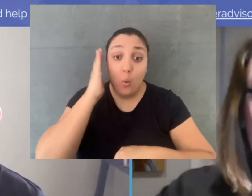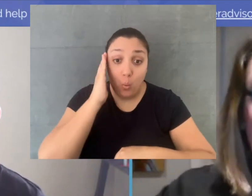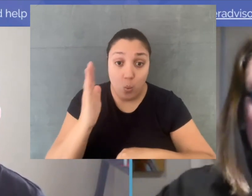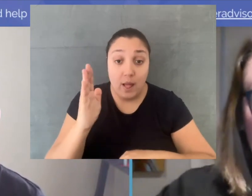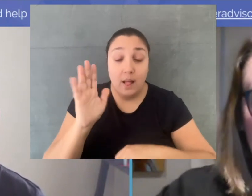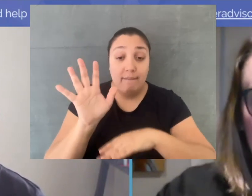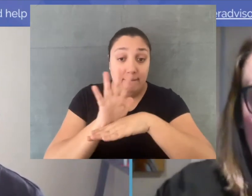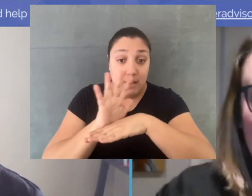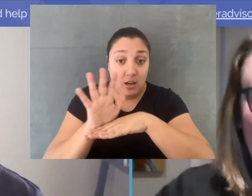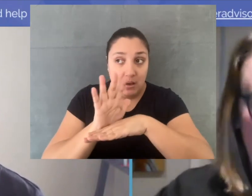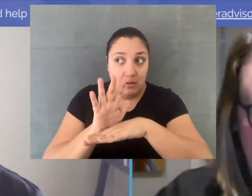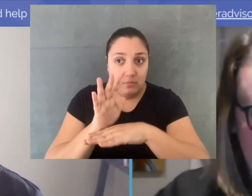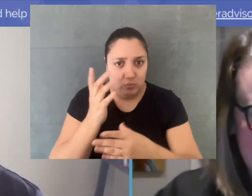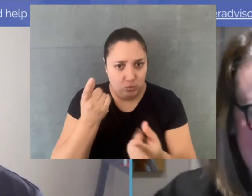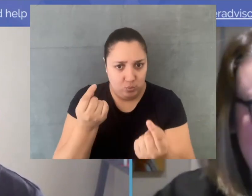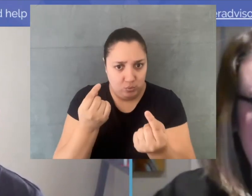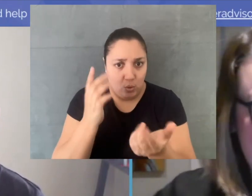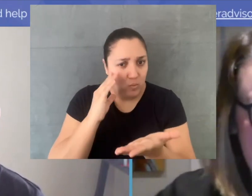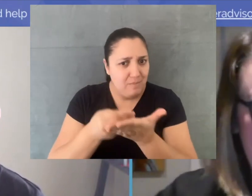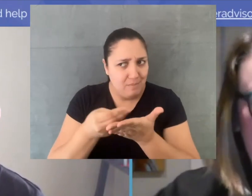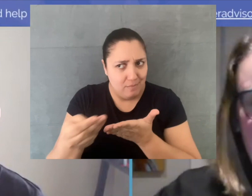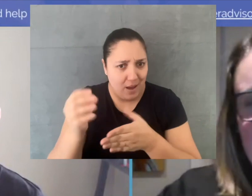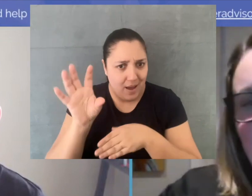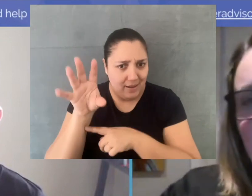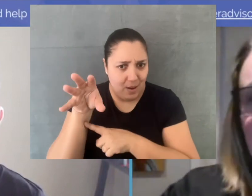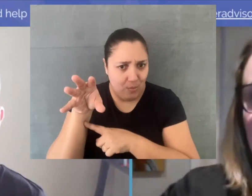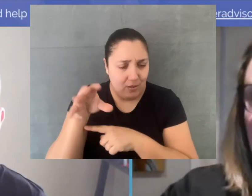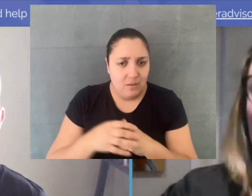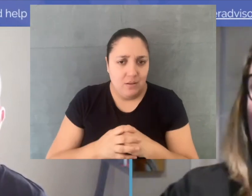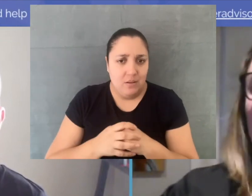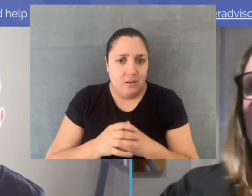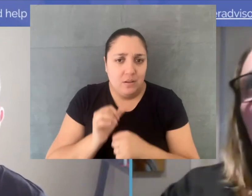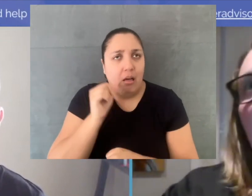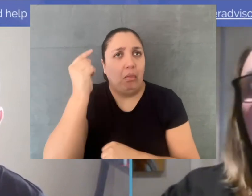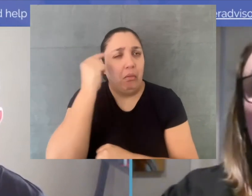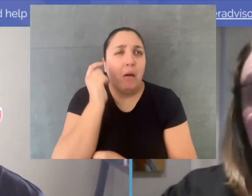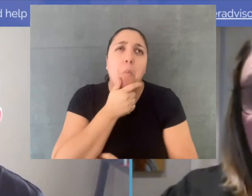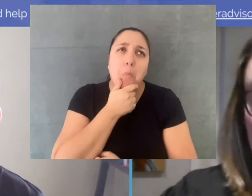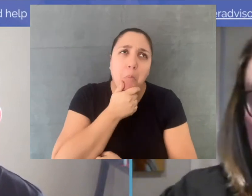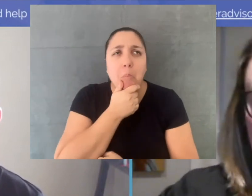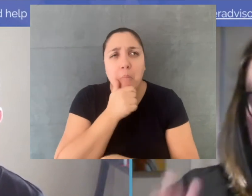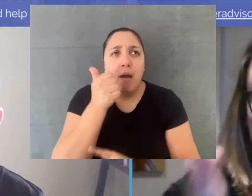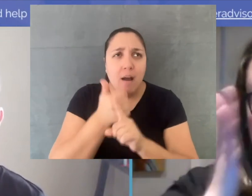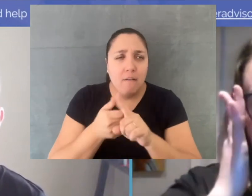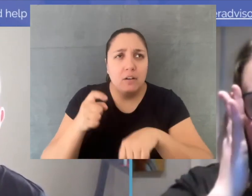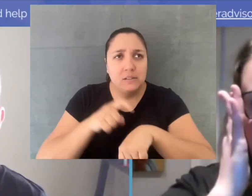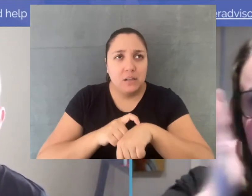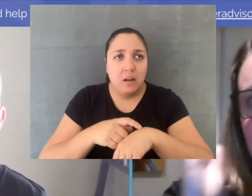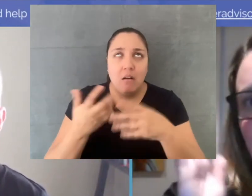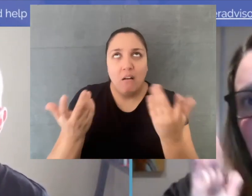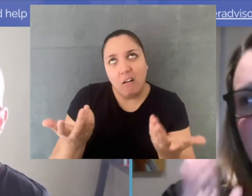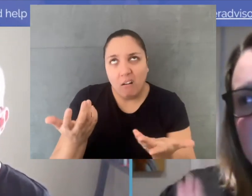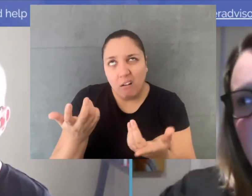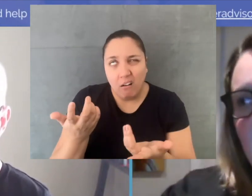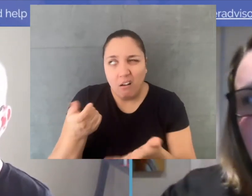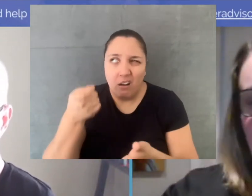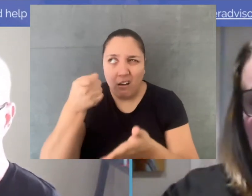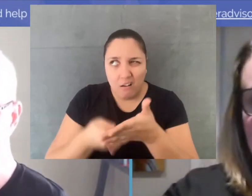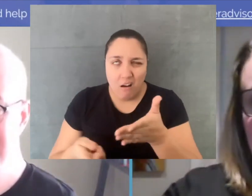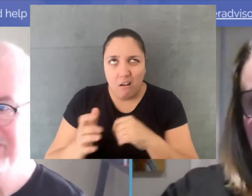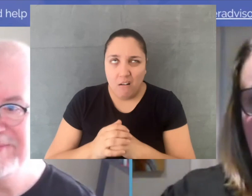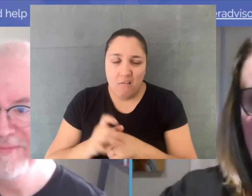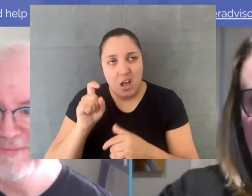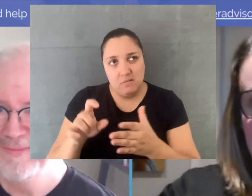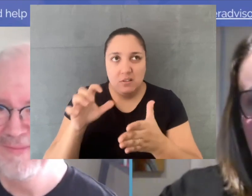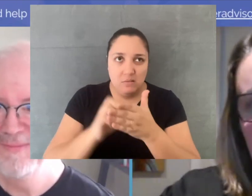want a studio, you're going to buy a camera, right? And you're not going to think every time you shoot with that camera, oh, the cost of this camera is, I